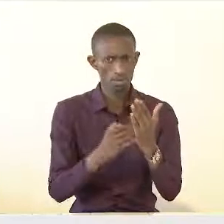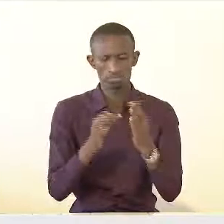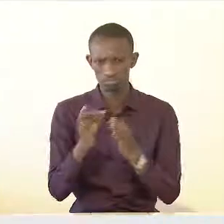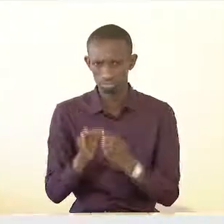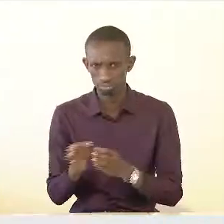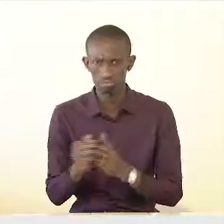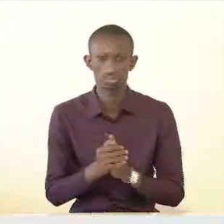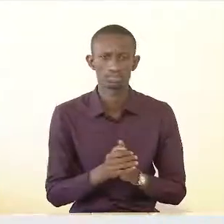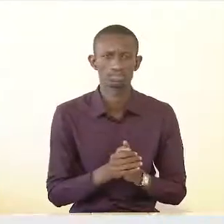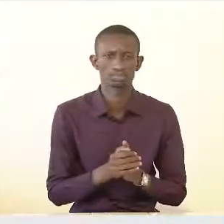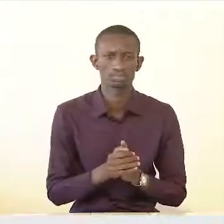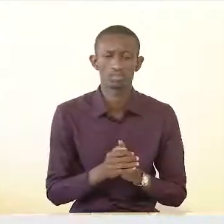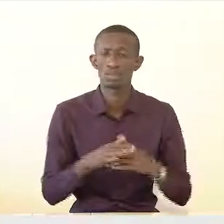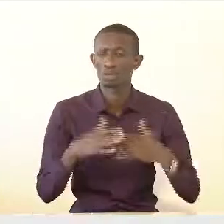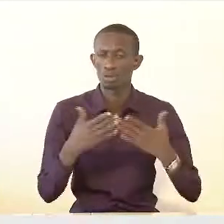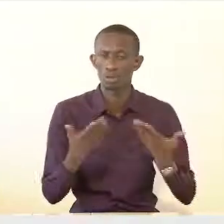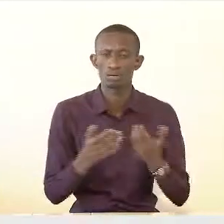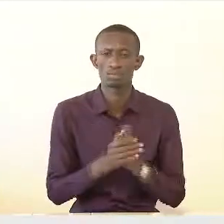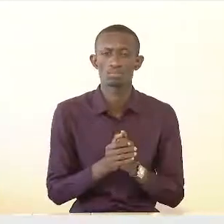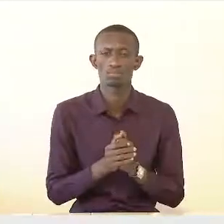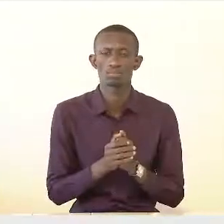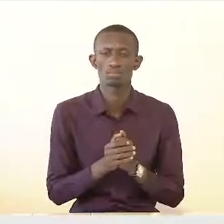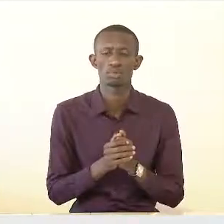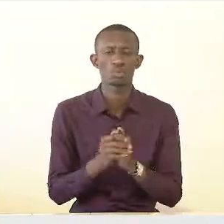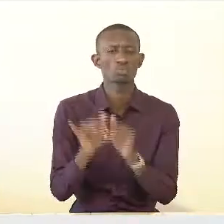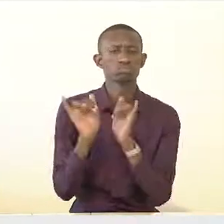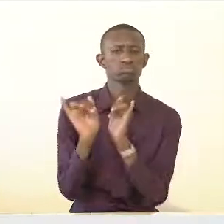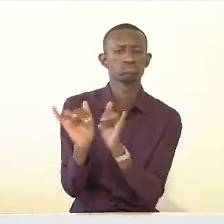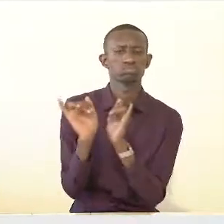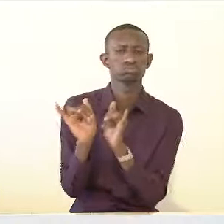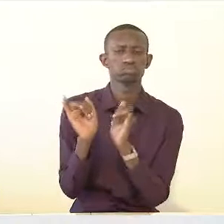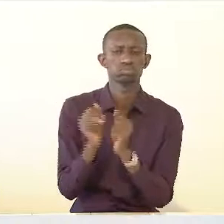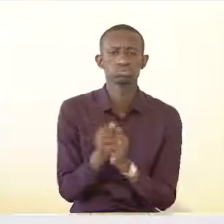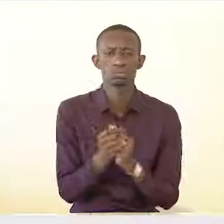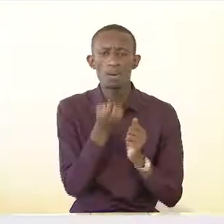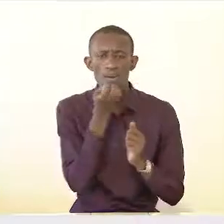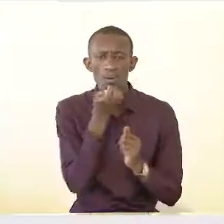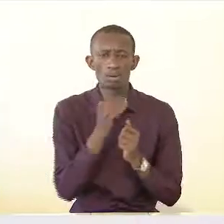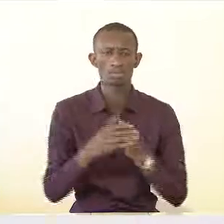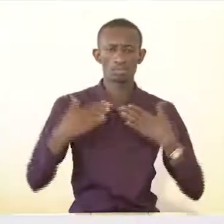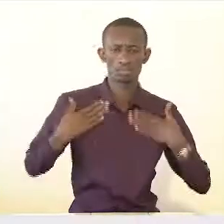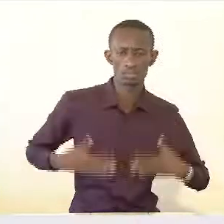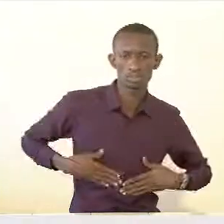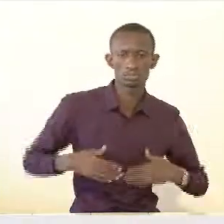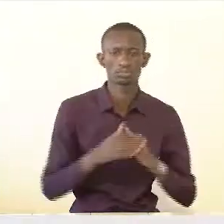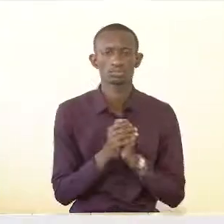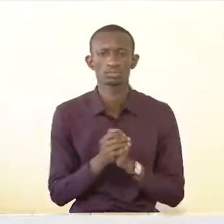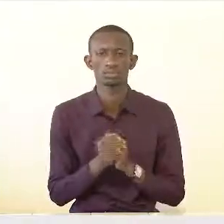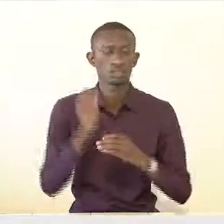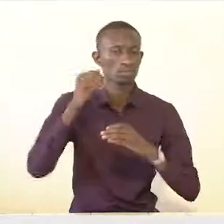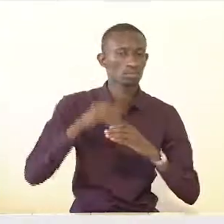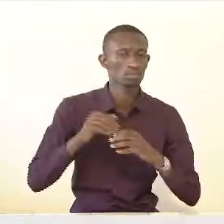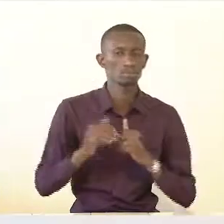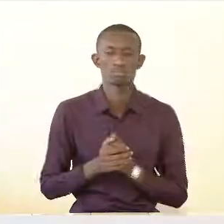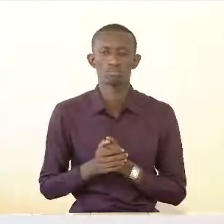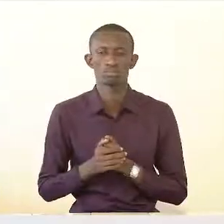maintenance of a constant body temperature in human in terms of insulation, and the role of temperature